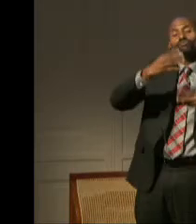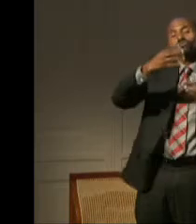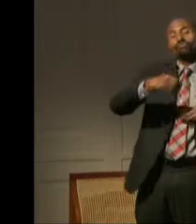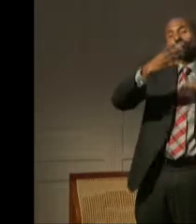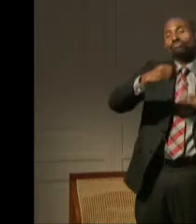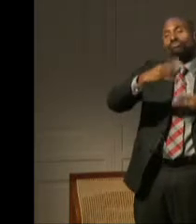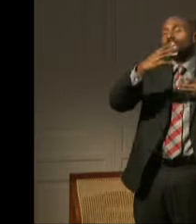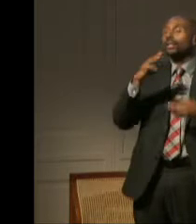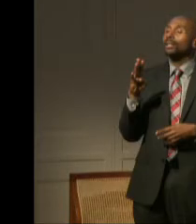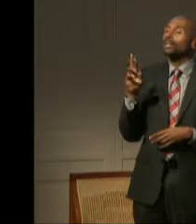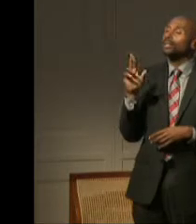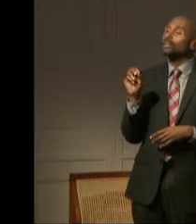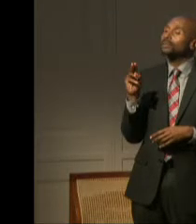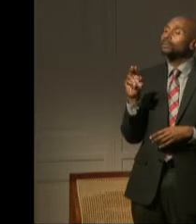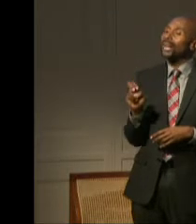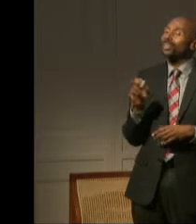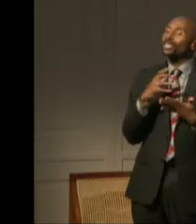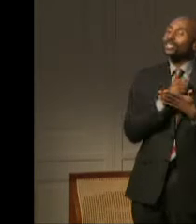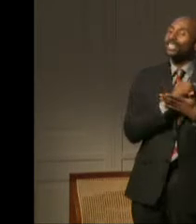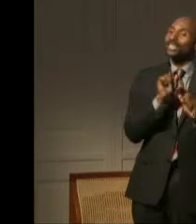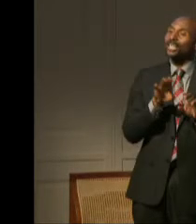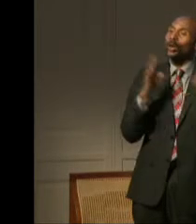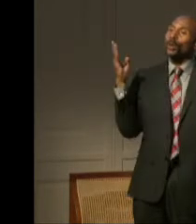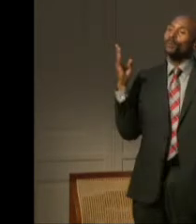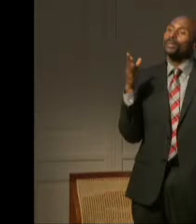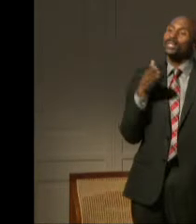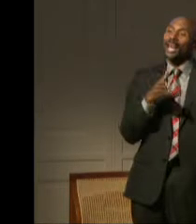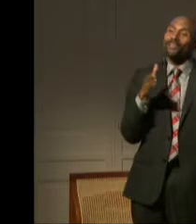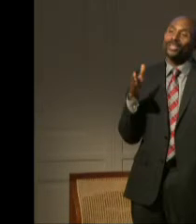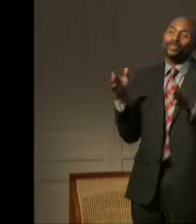open up avenues for exploration.